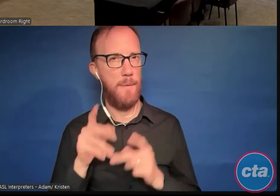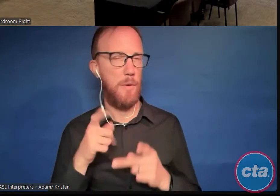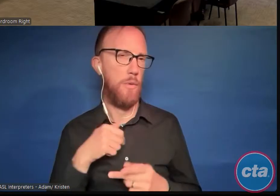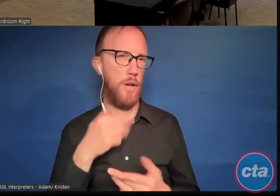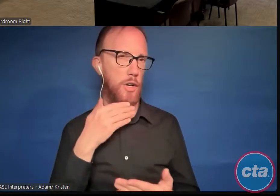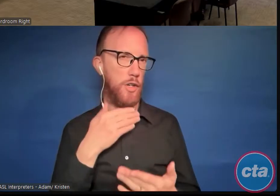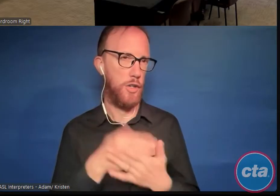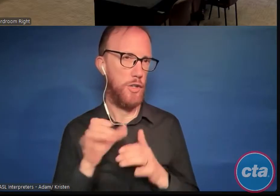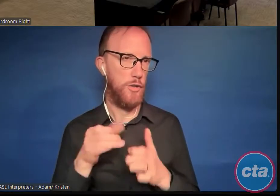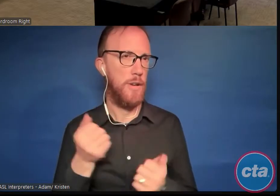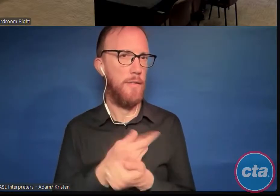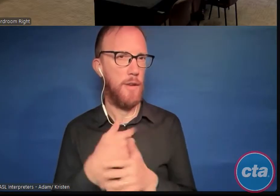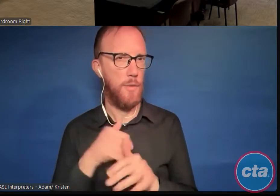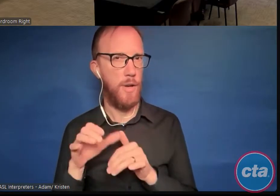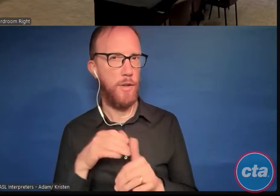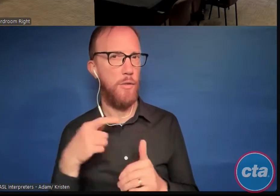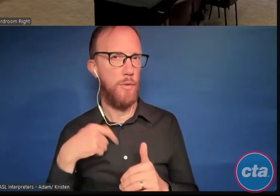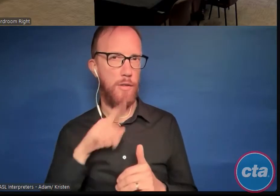is supported by the law.